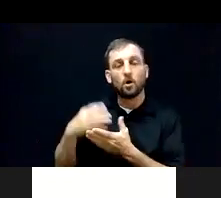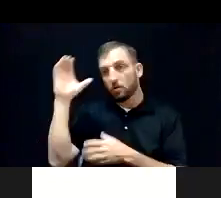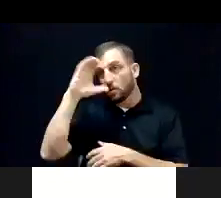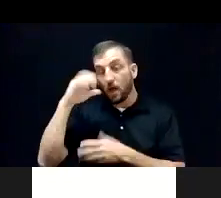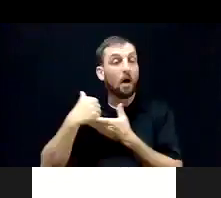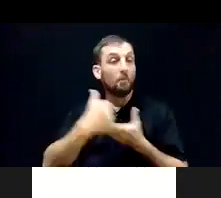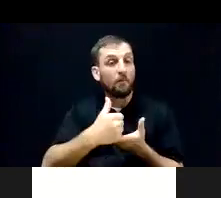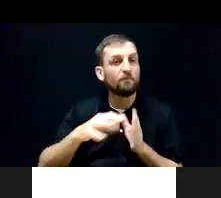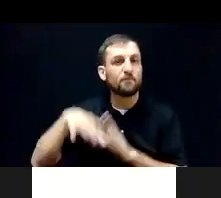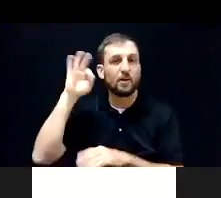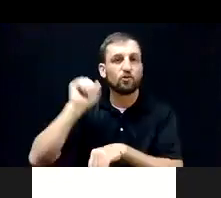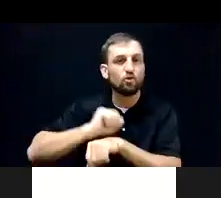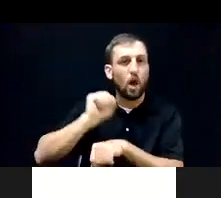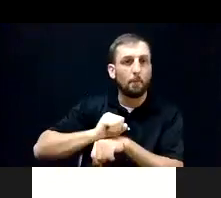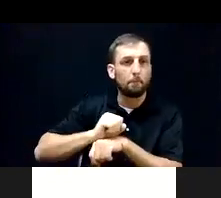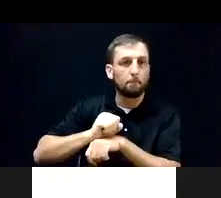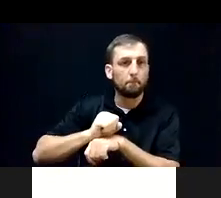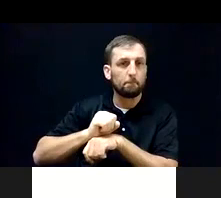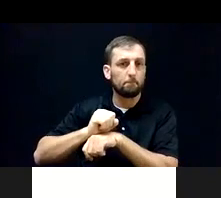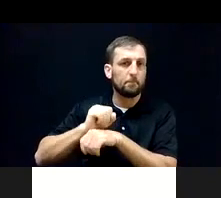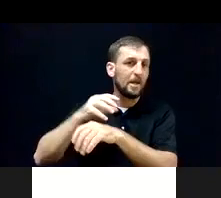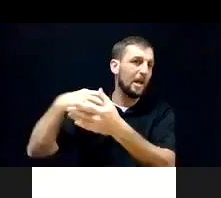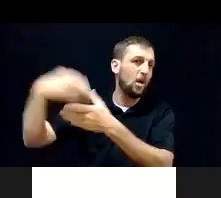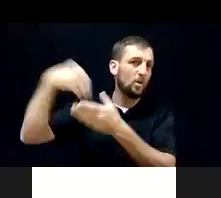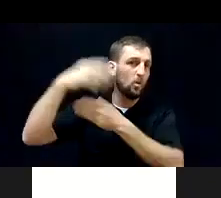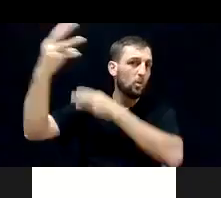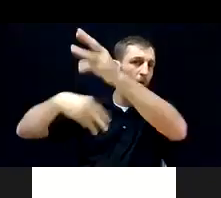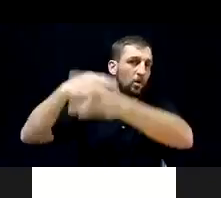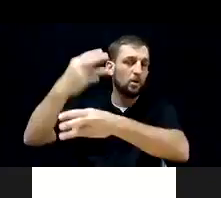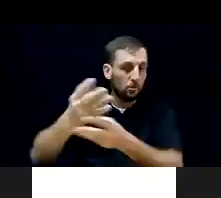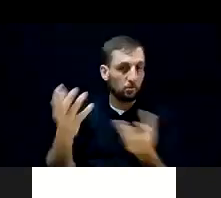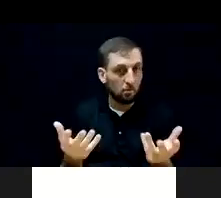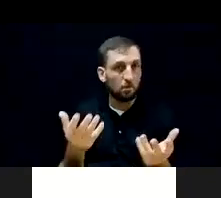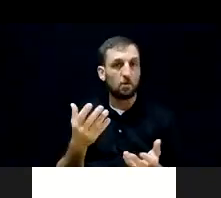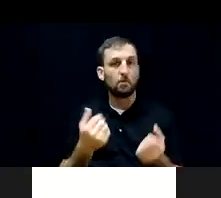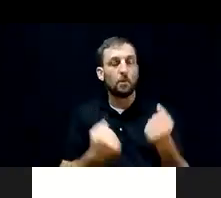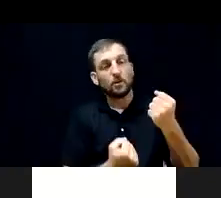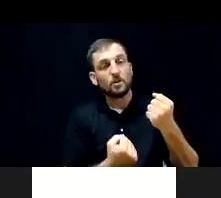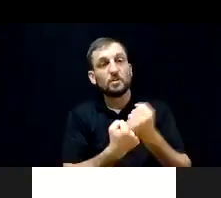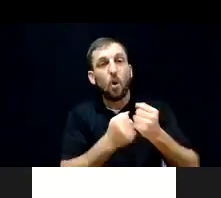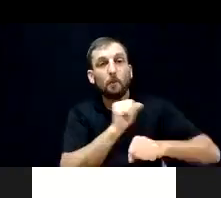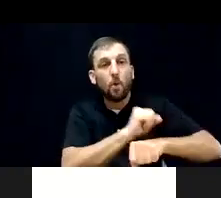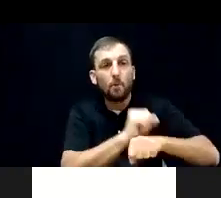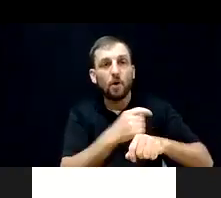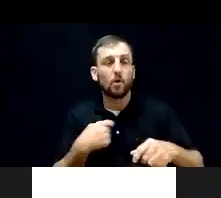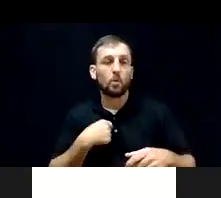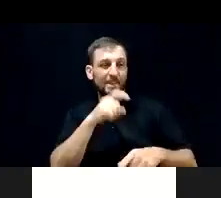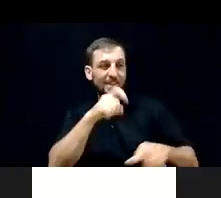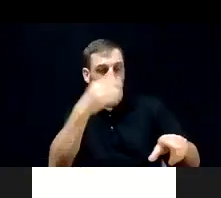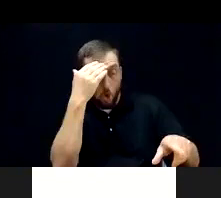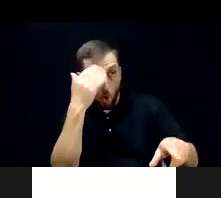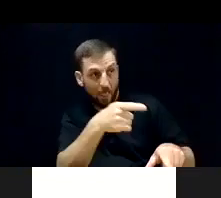world. So we don't work with students that may need support in employment. We need to know that they can